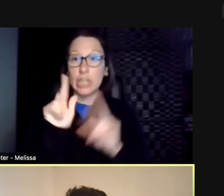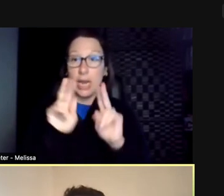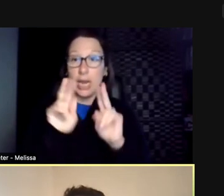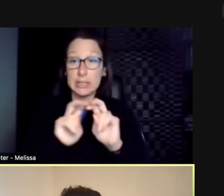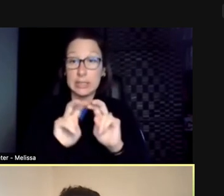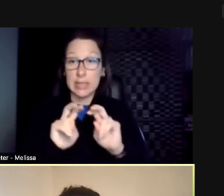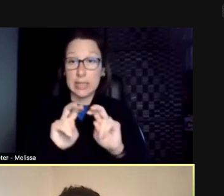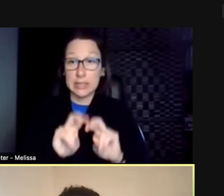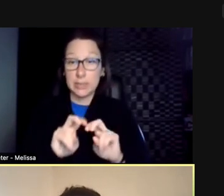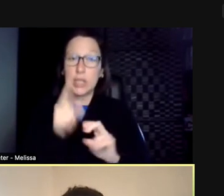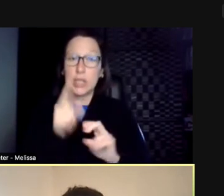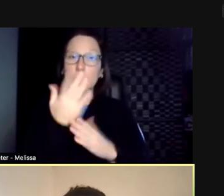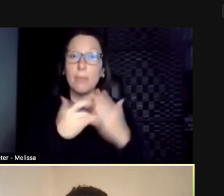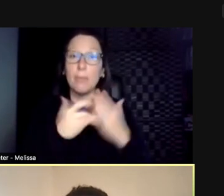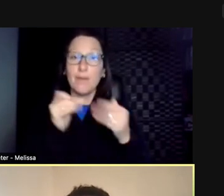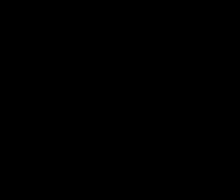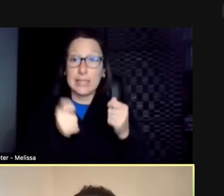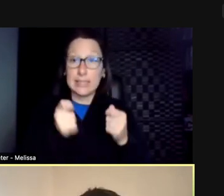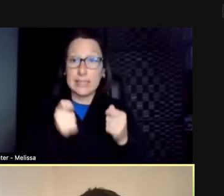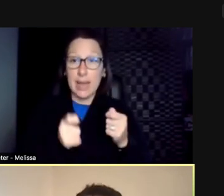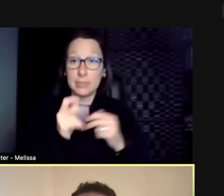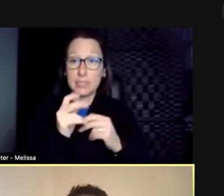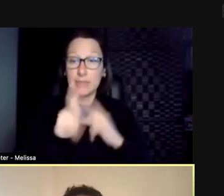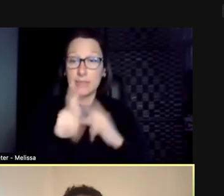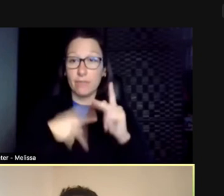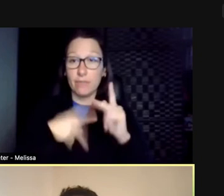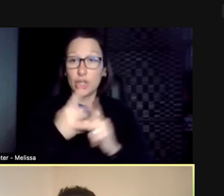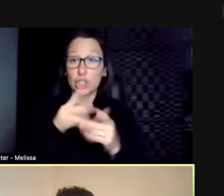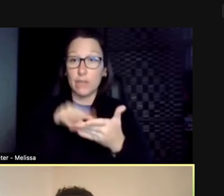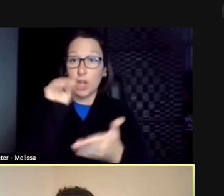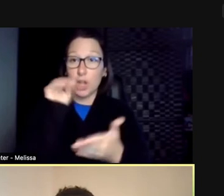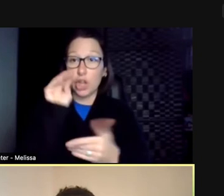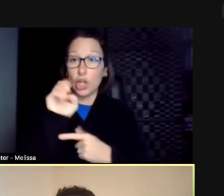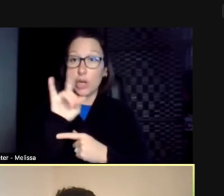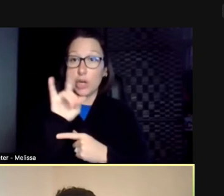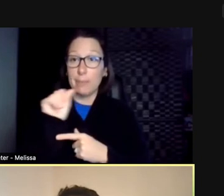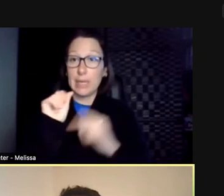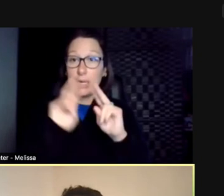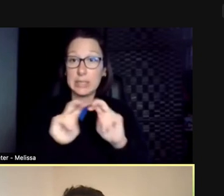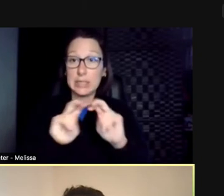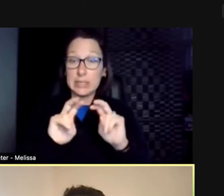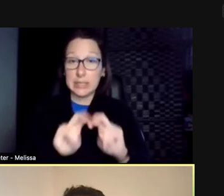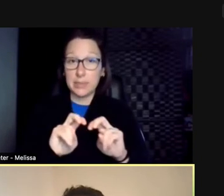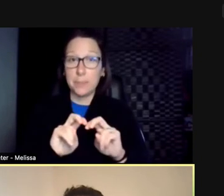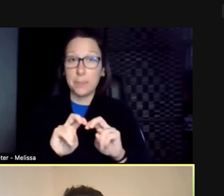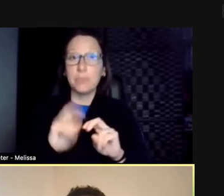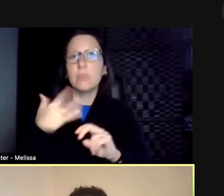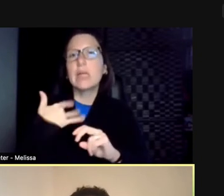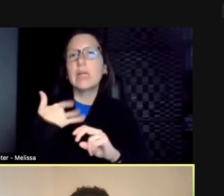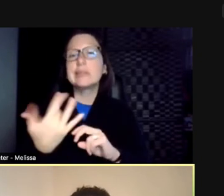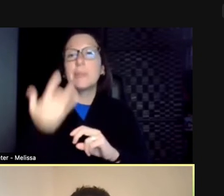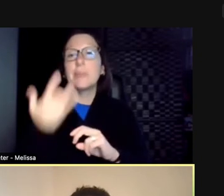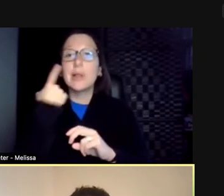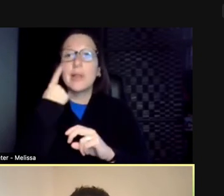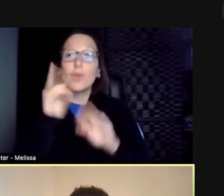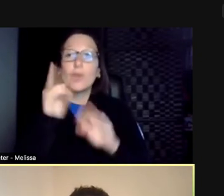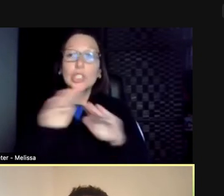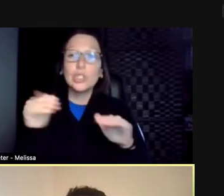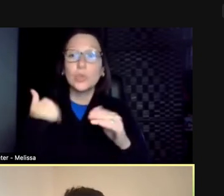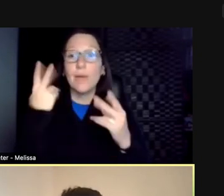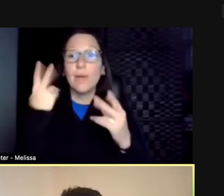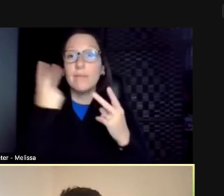adapted version of a learning media assessment, typically used for kids who have ocular visual impairments to determine whether or not